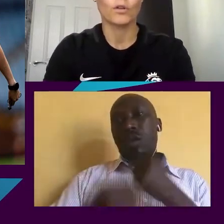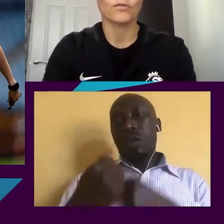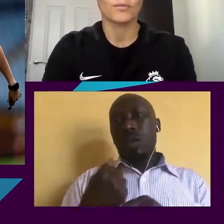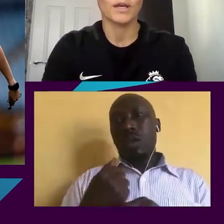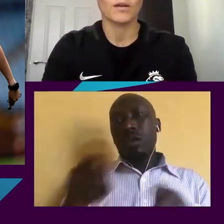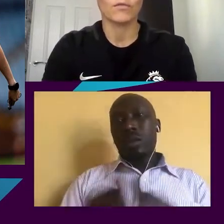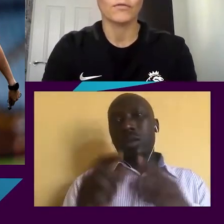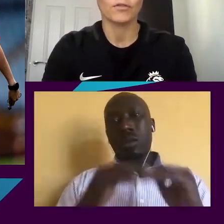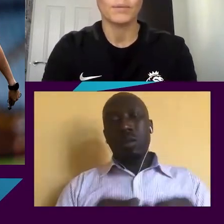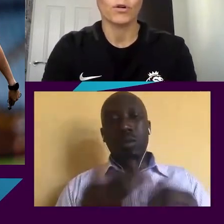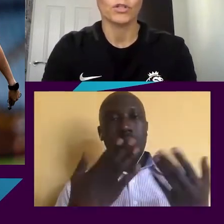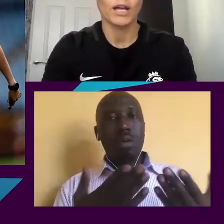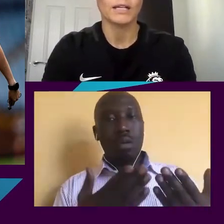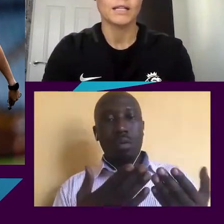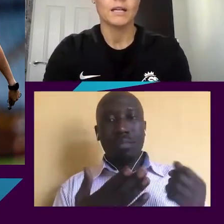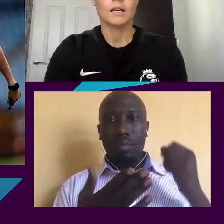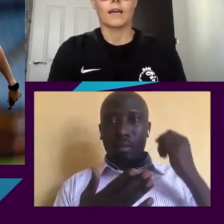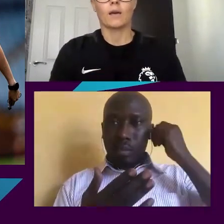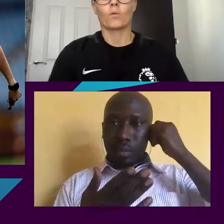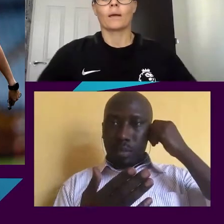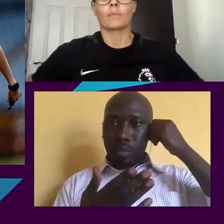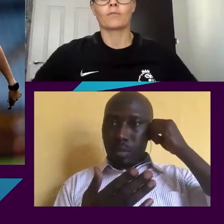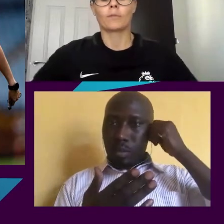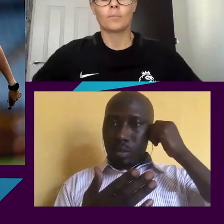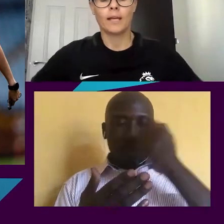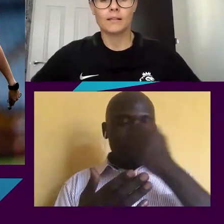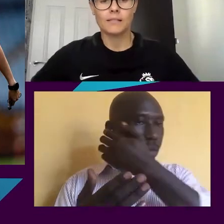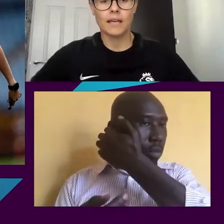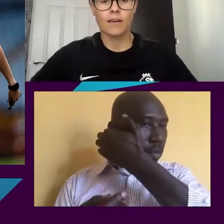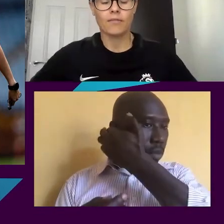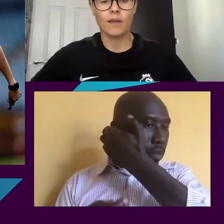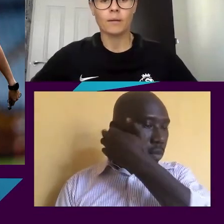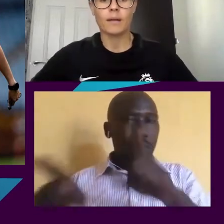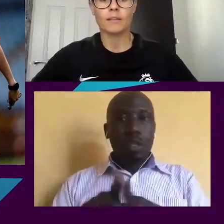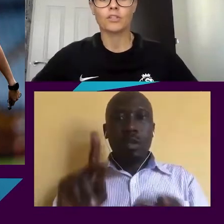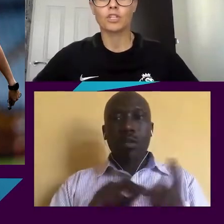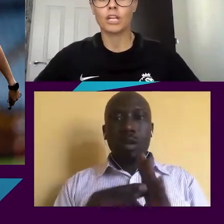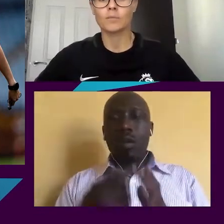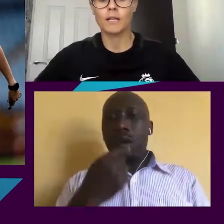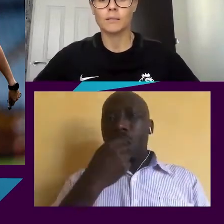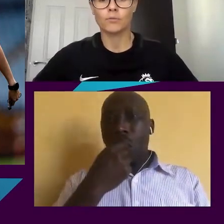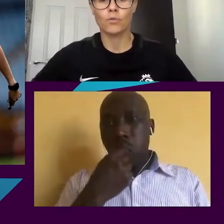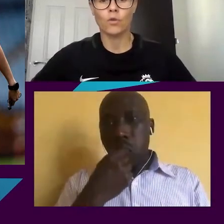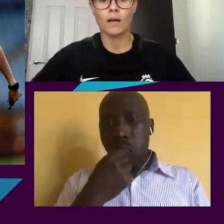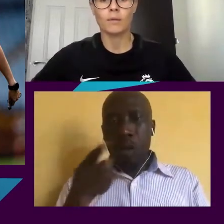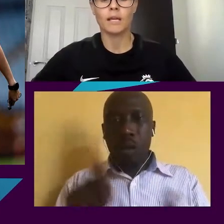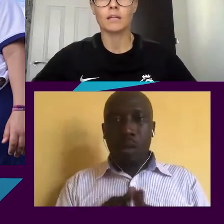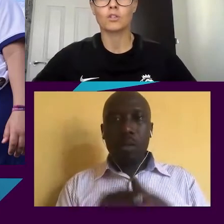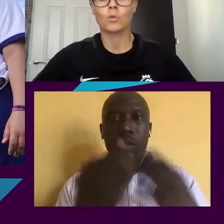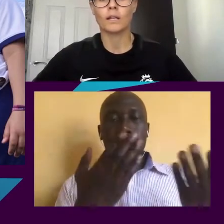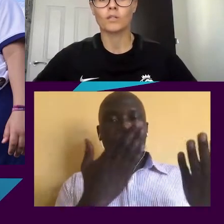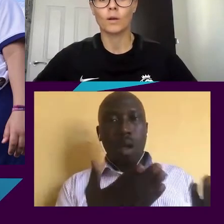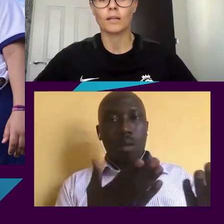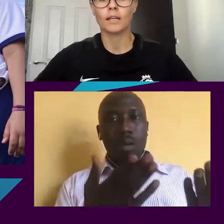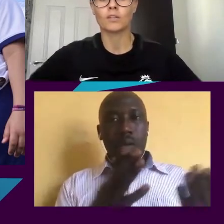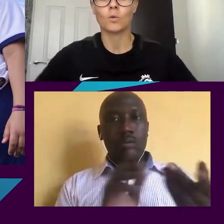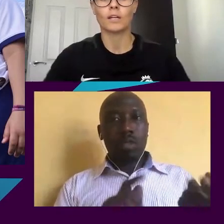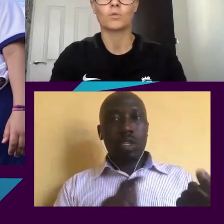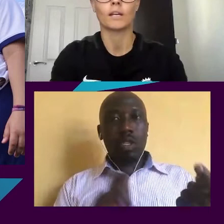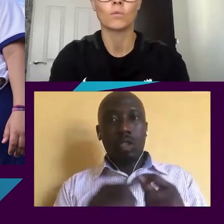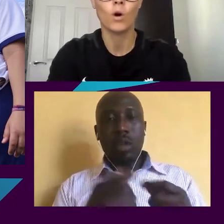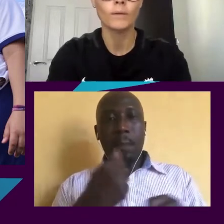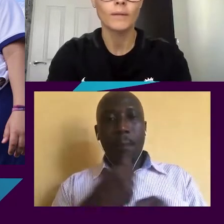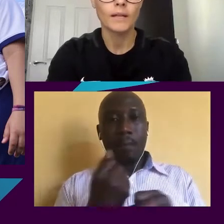Just moving on from the referee project, where the PLCF implemented the Changemakers Programme in 2020